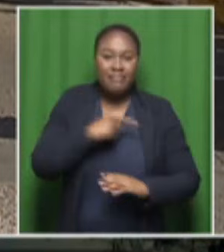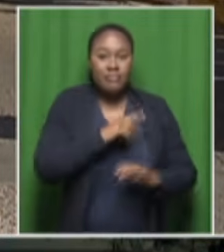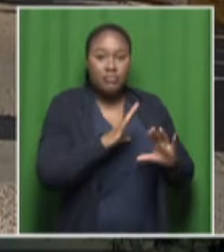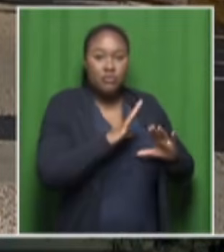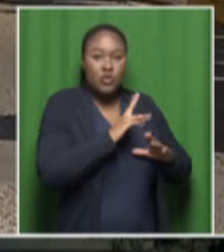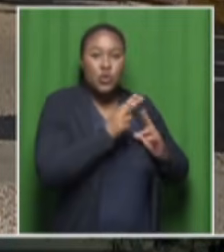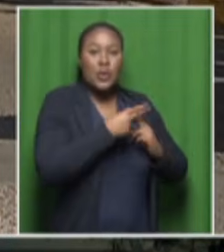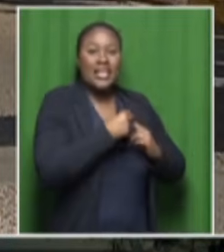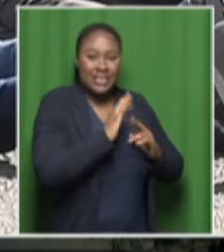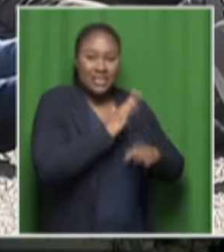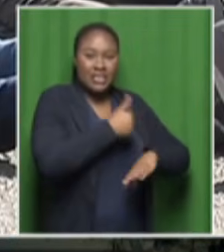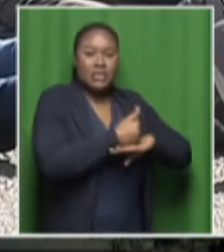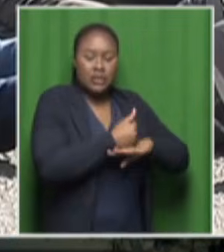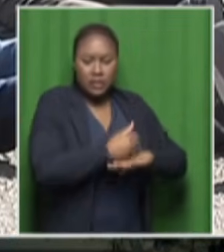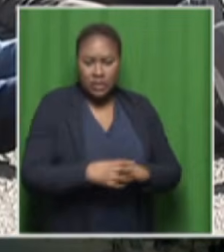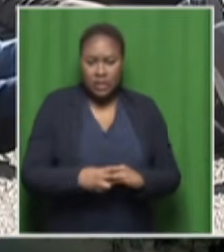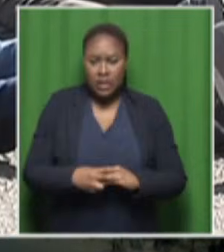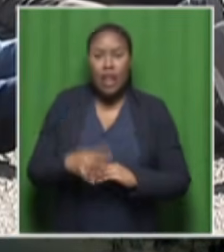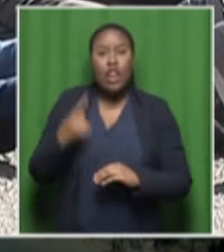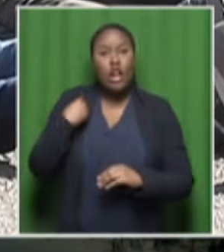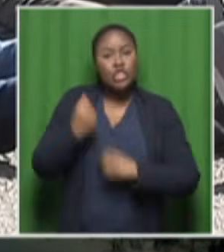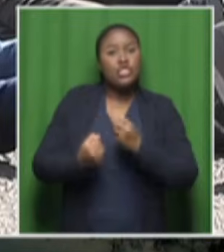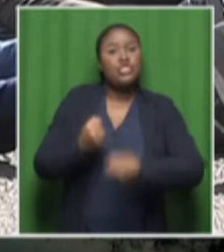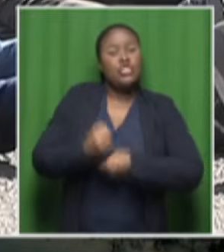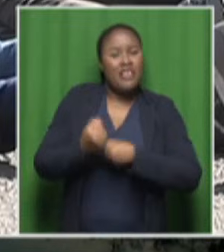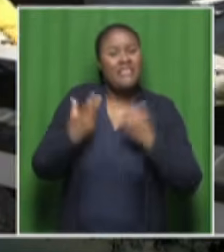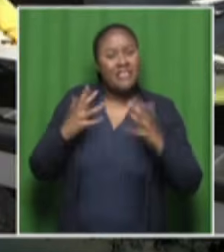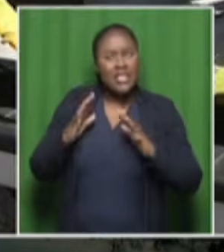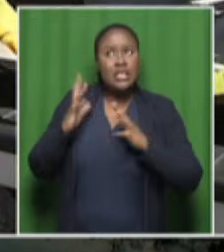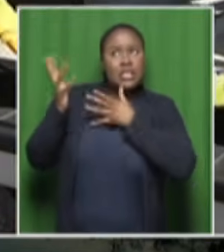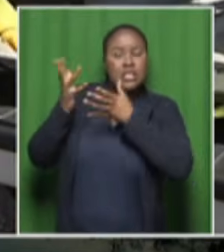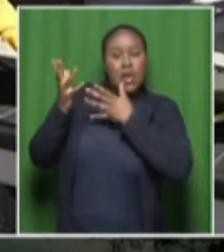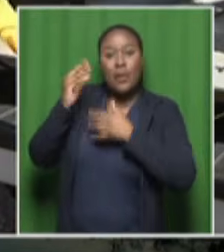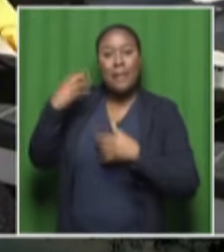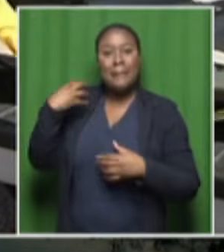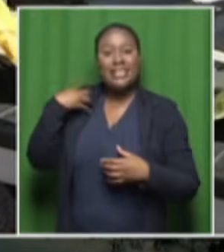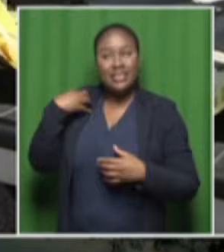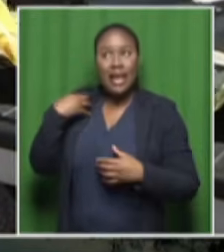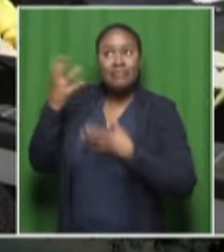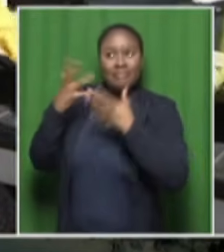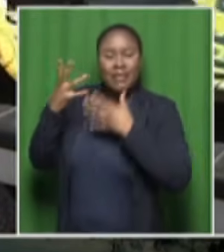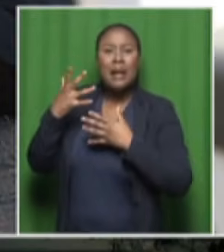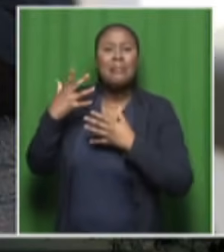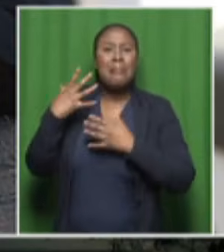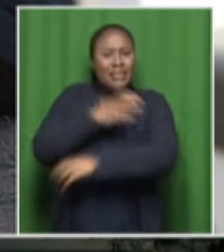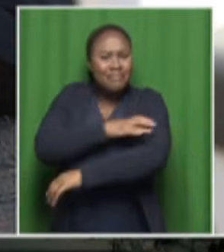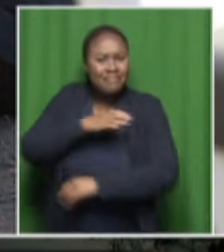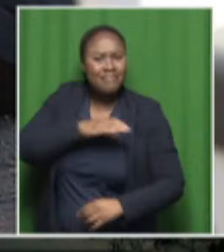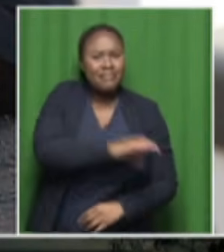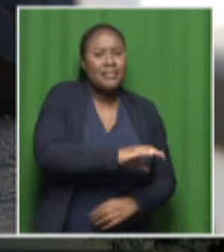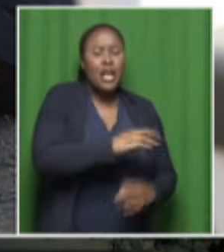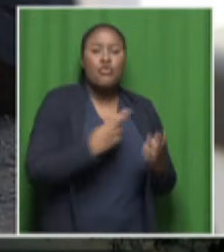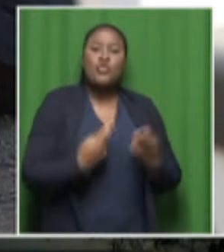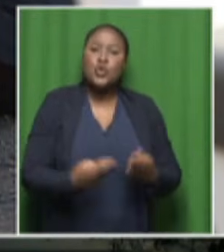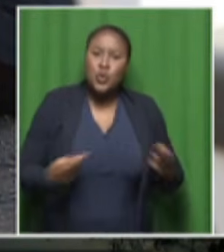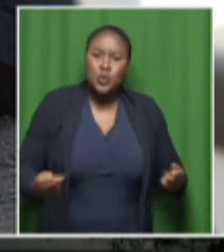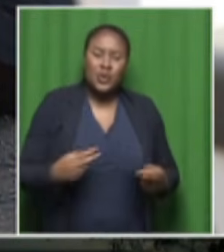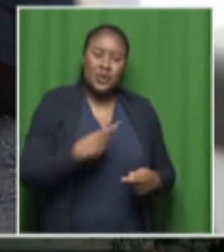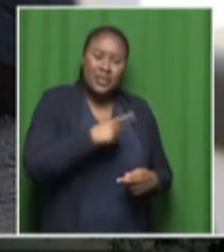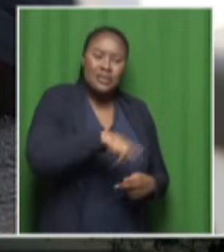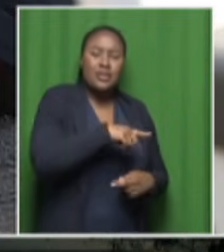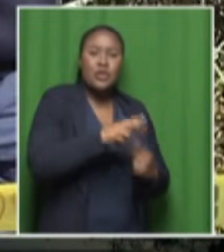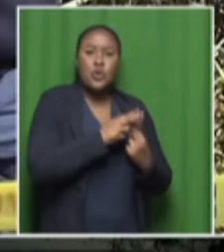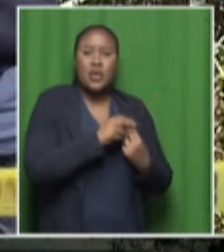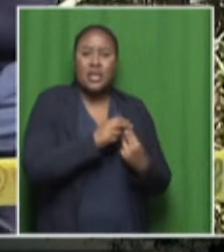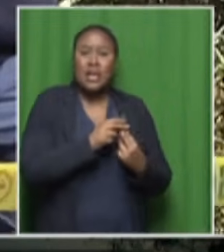Minister, emphasized the need to ensure that the anti-gang unit is properly capacitated, but we must utilize the law. We must utilize the